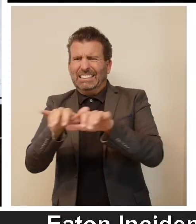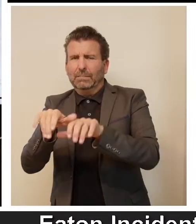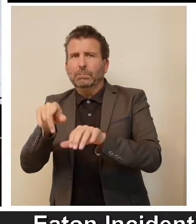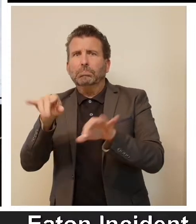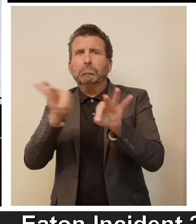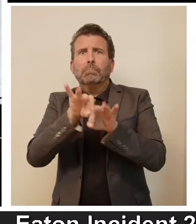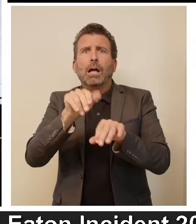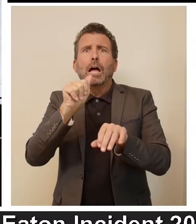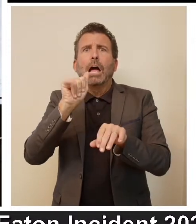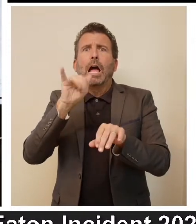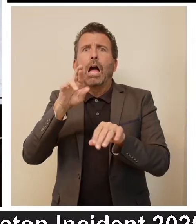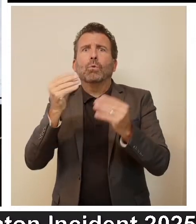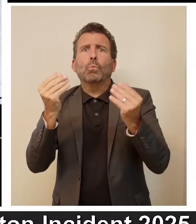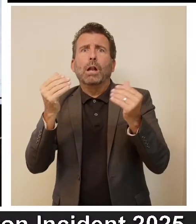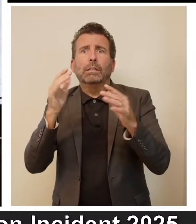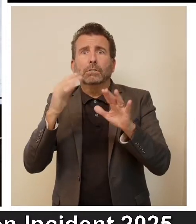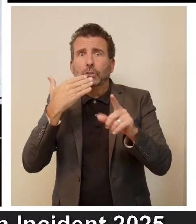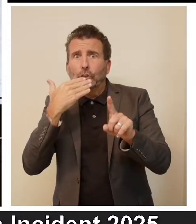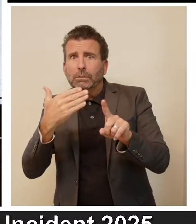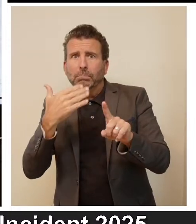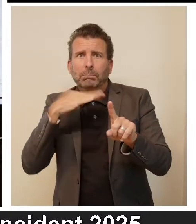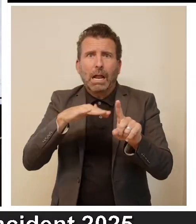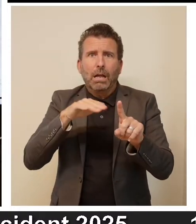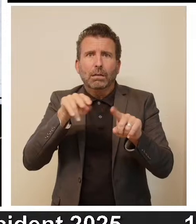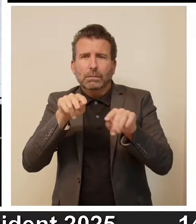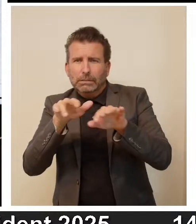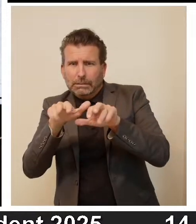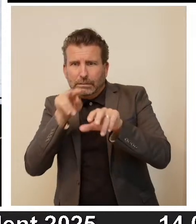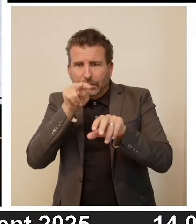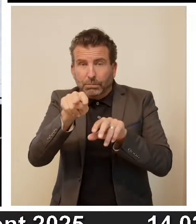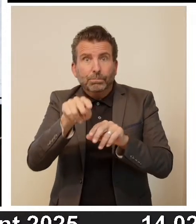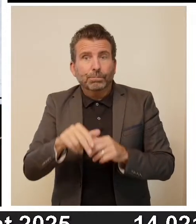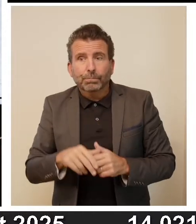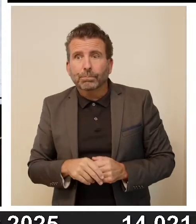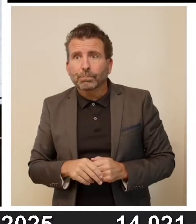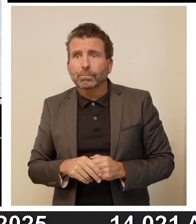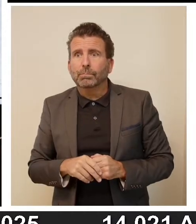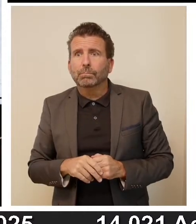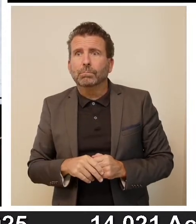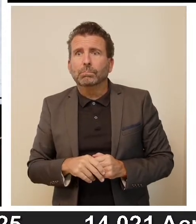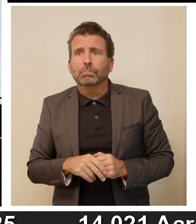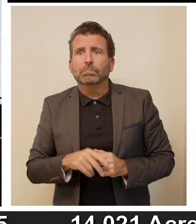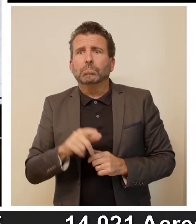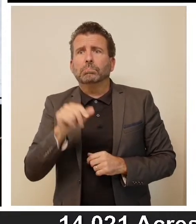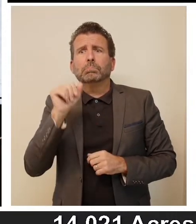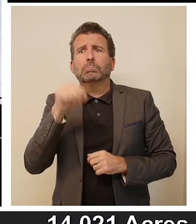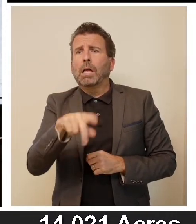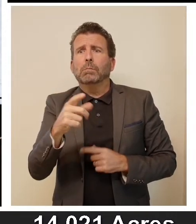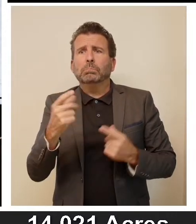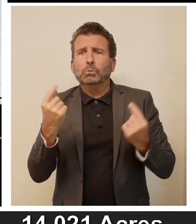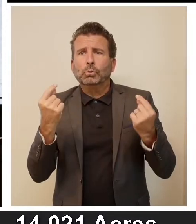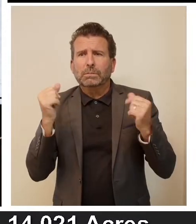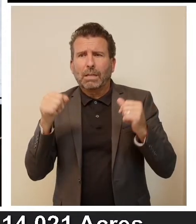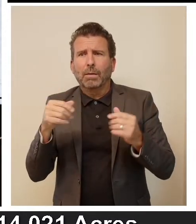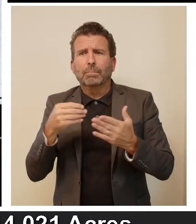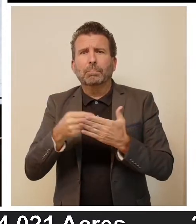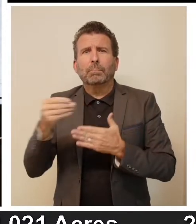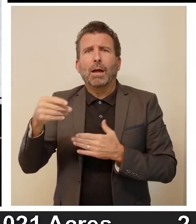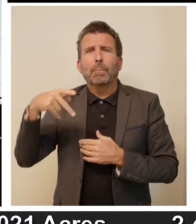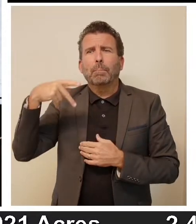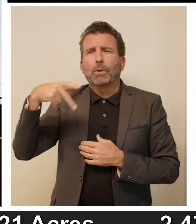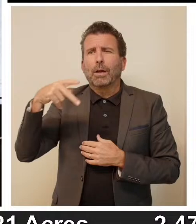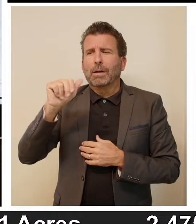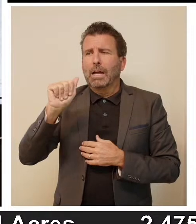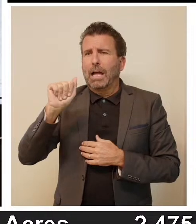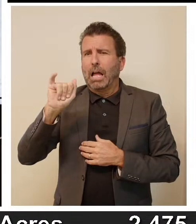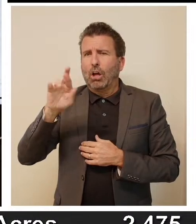a Clarity sensor. We use that data on our fire map, and having that data density has